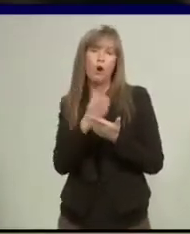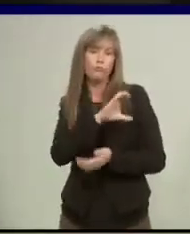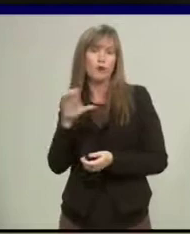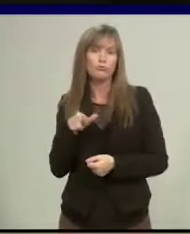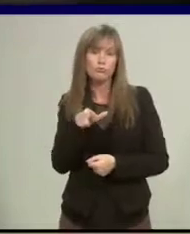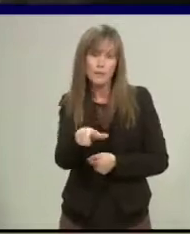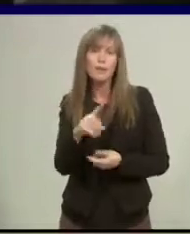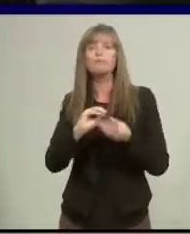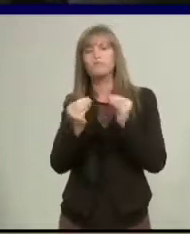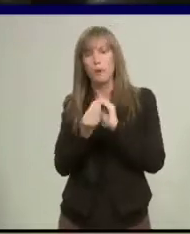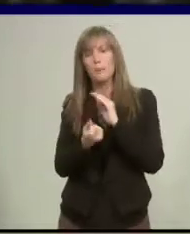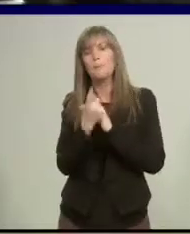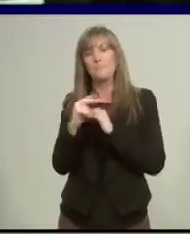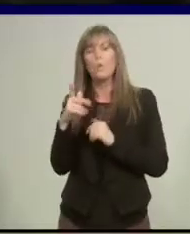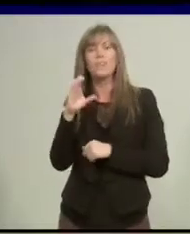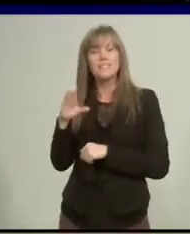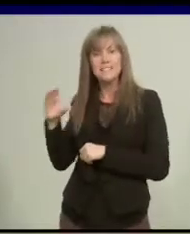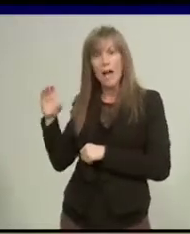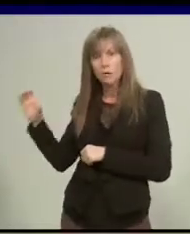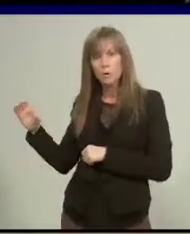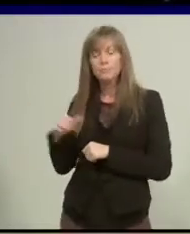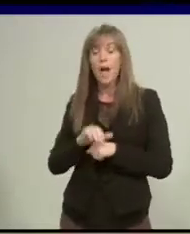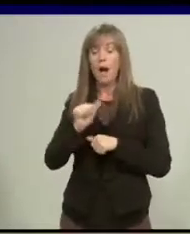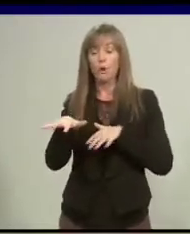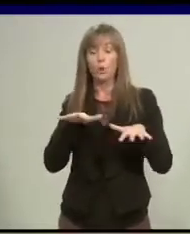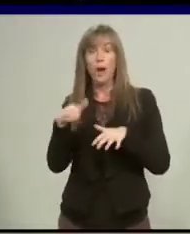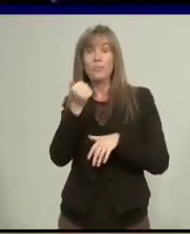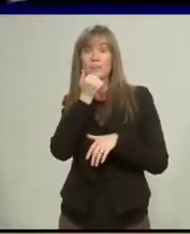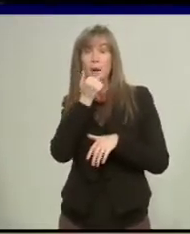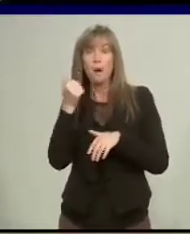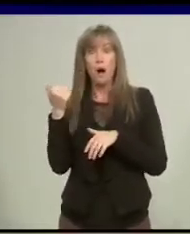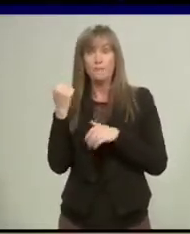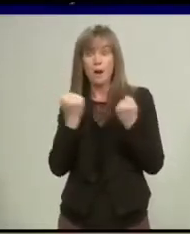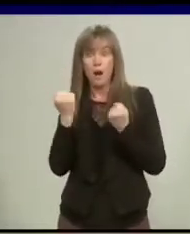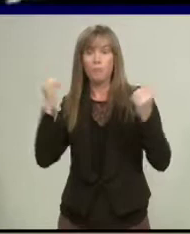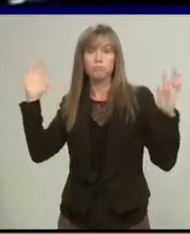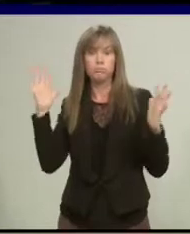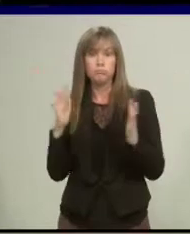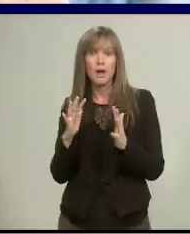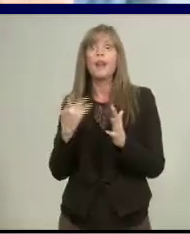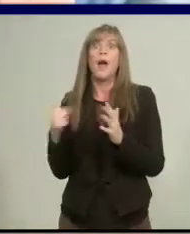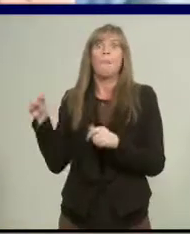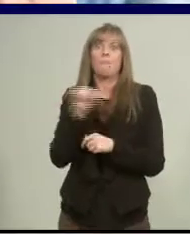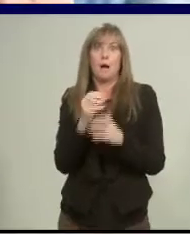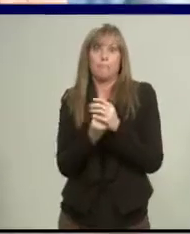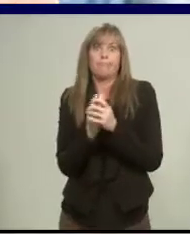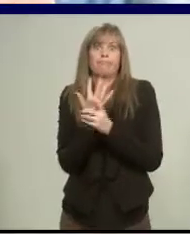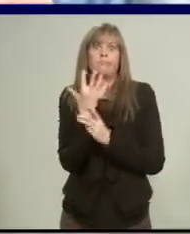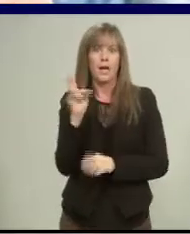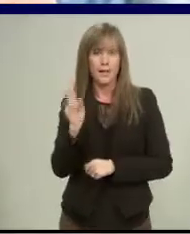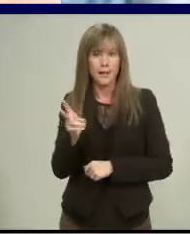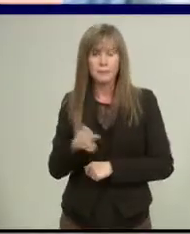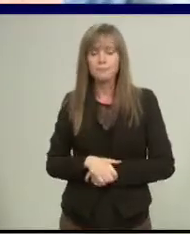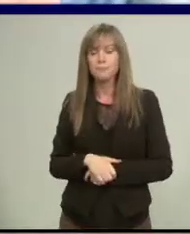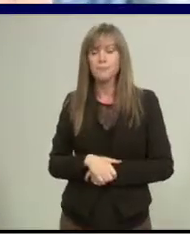causing problems for the City Council. Numbers dropped off straight after the earthquakes, but now they're building up once more. Well, the numbers are getting back